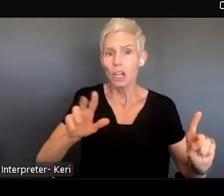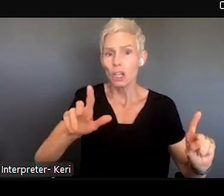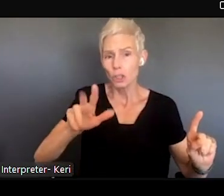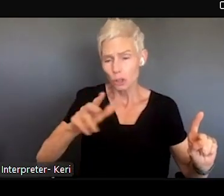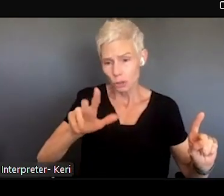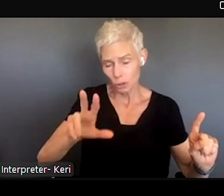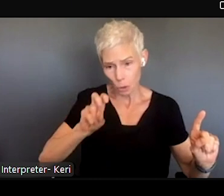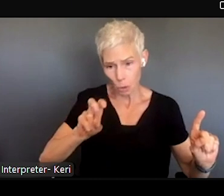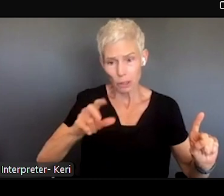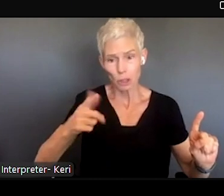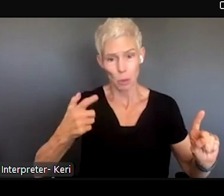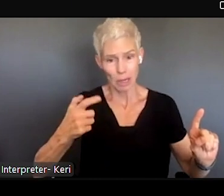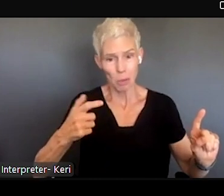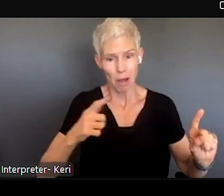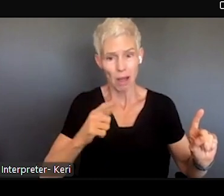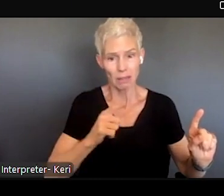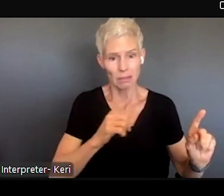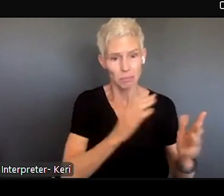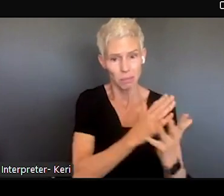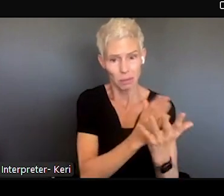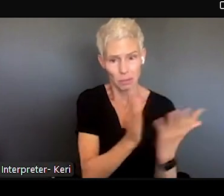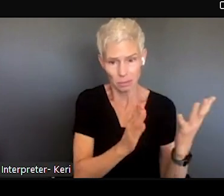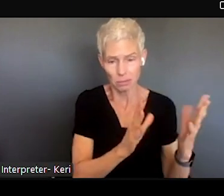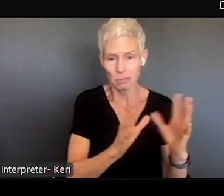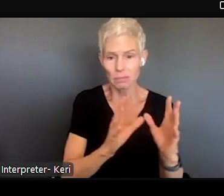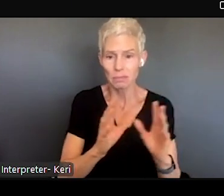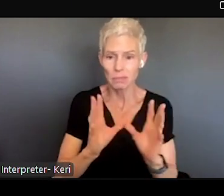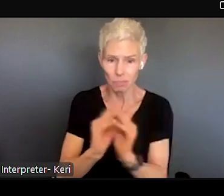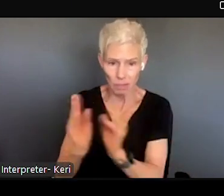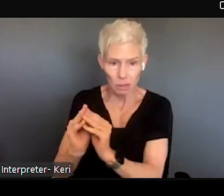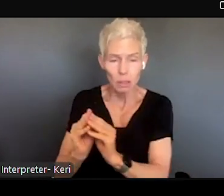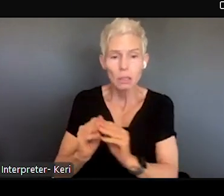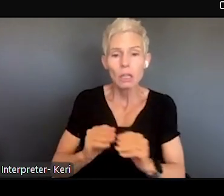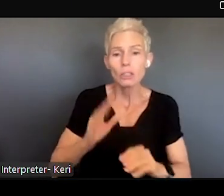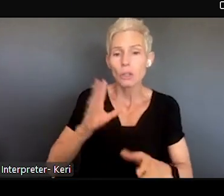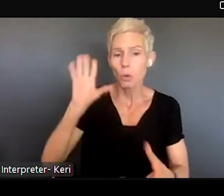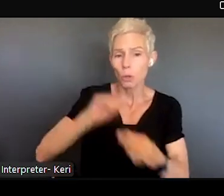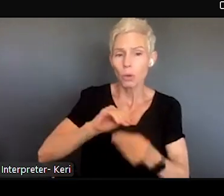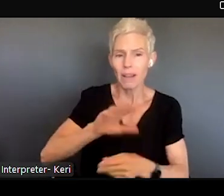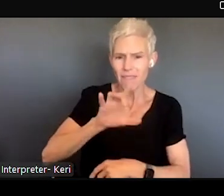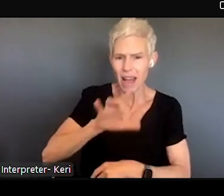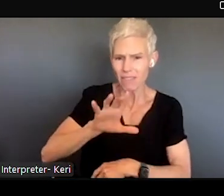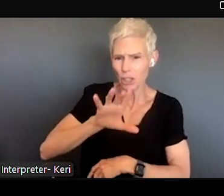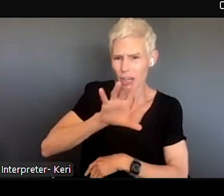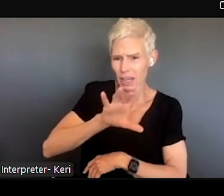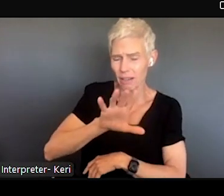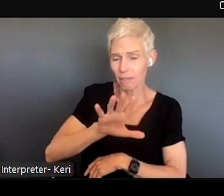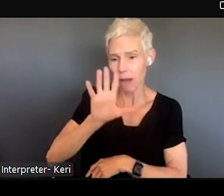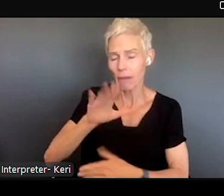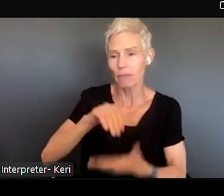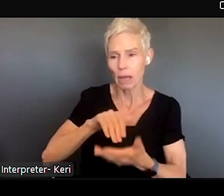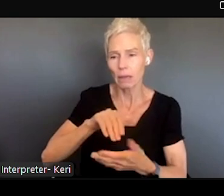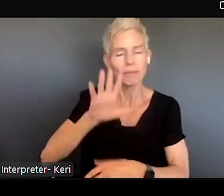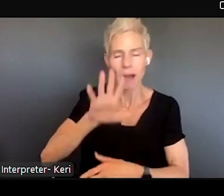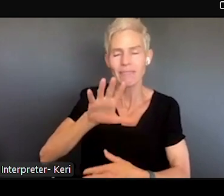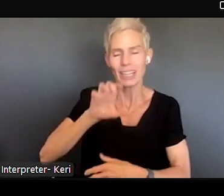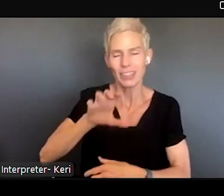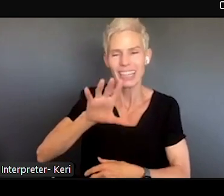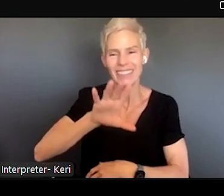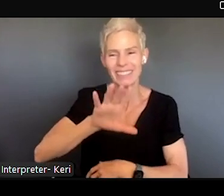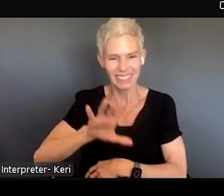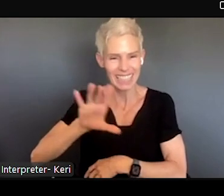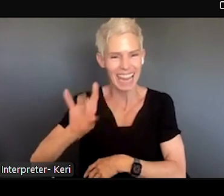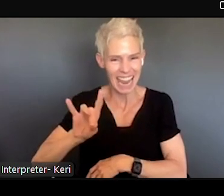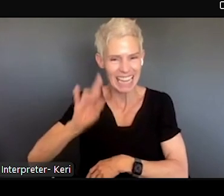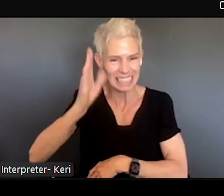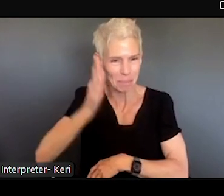558 unique speakers, and the speakers of from today, just this episode, will add even more. So if you've